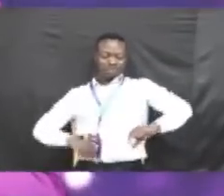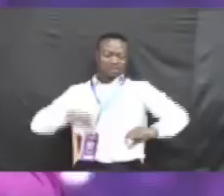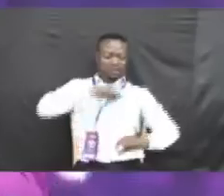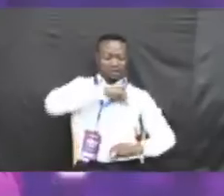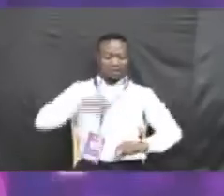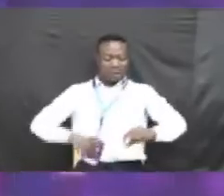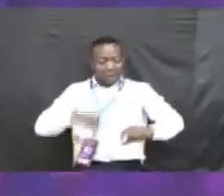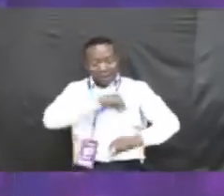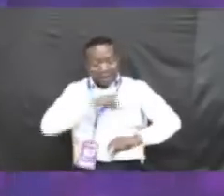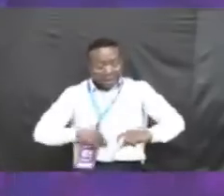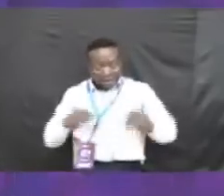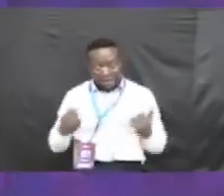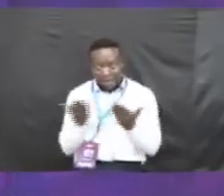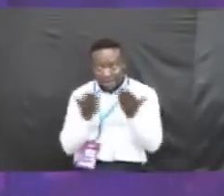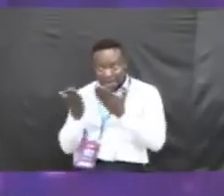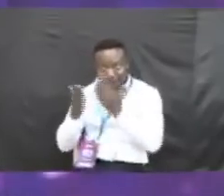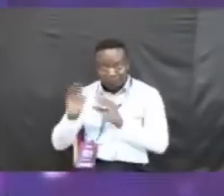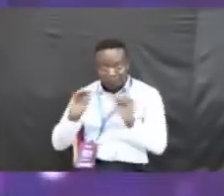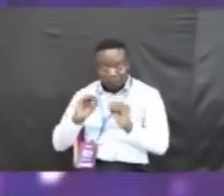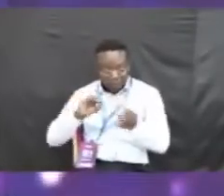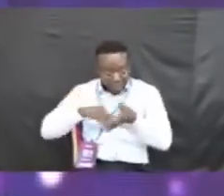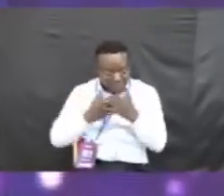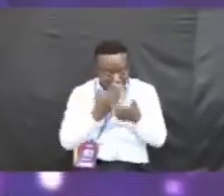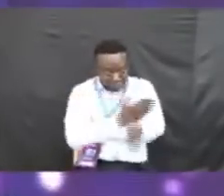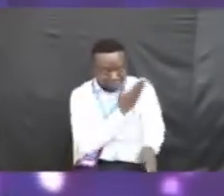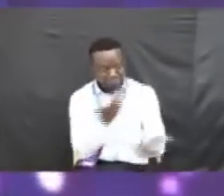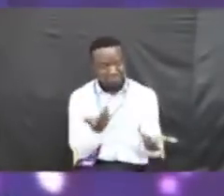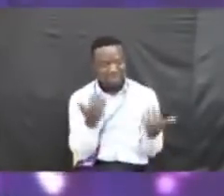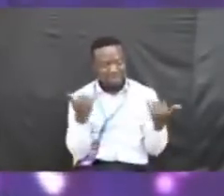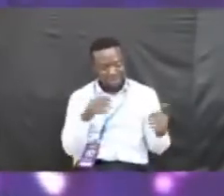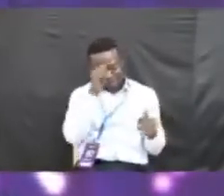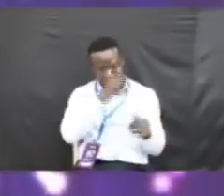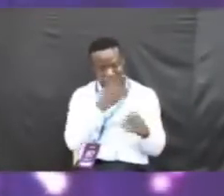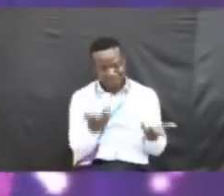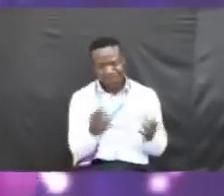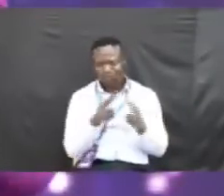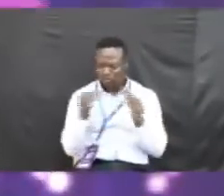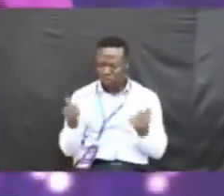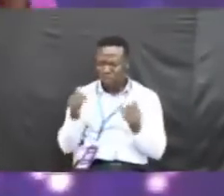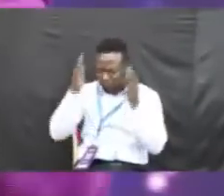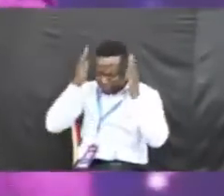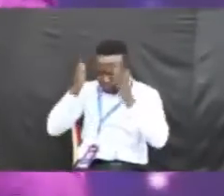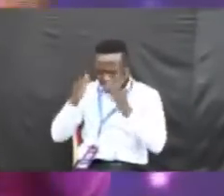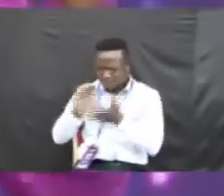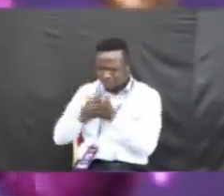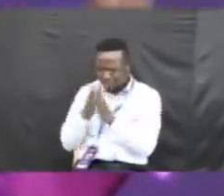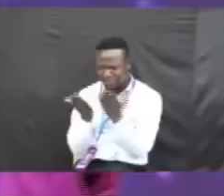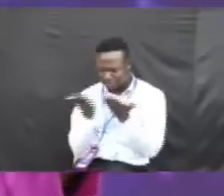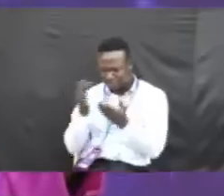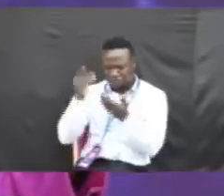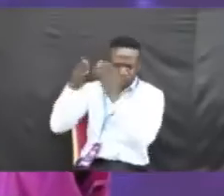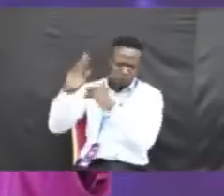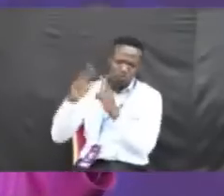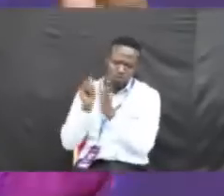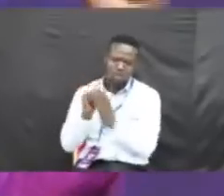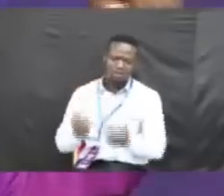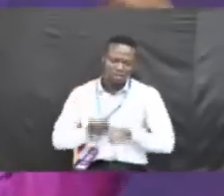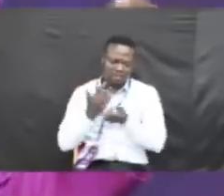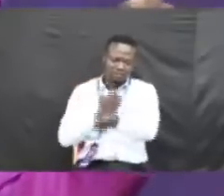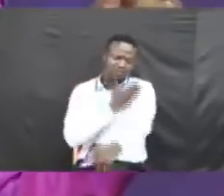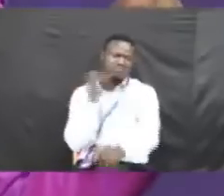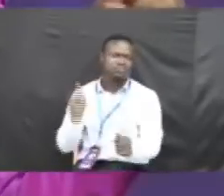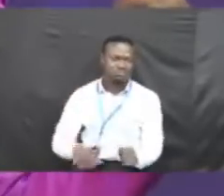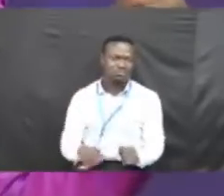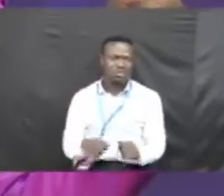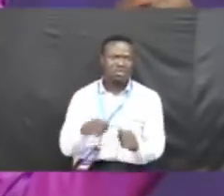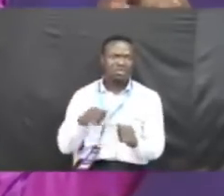more. And we wish to cooperate with you on being the voice of the voiceless. And I